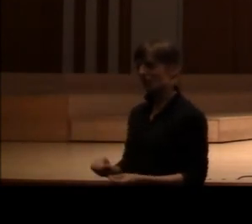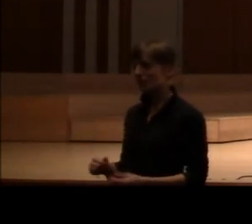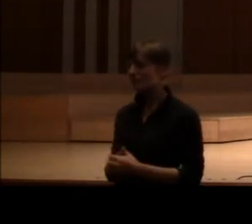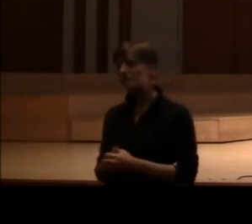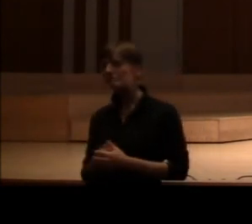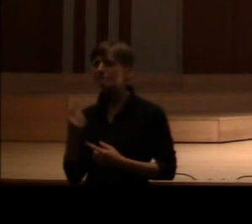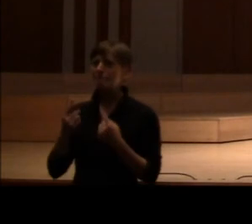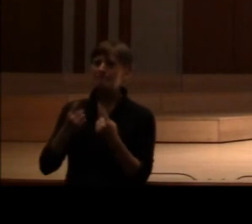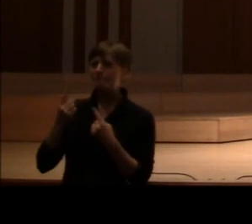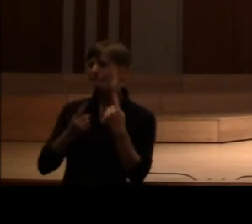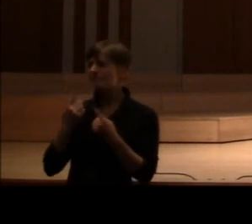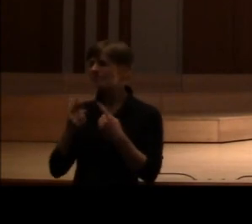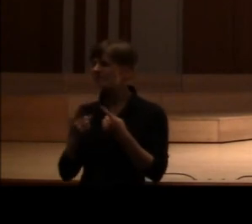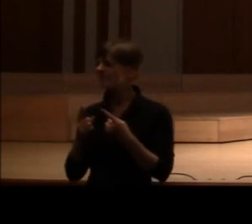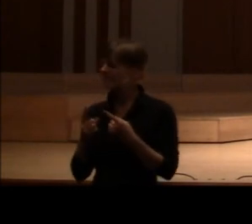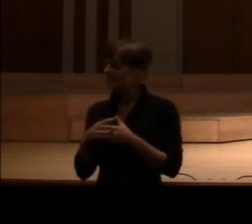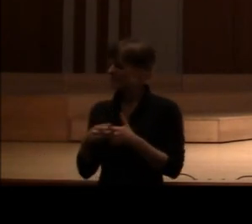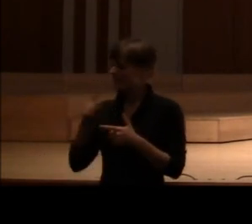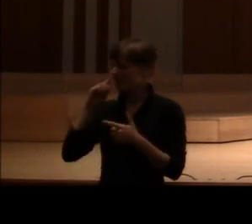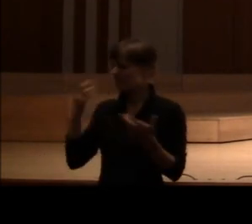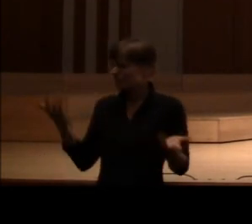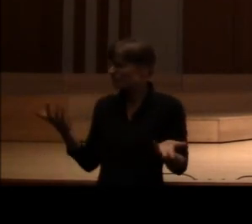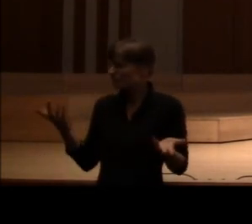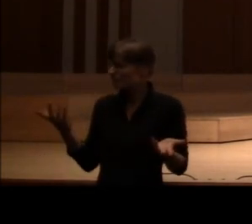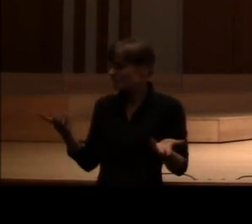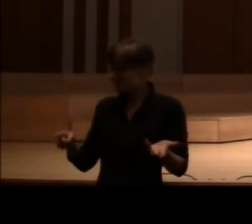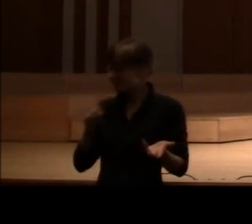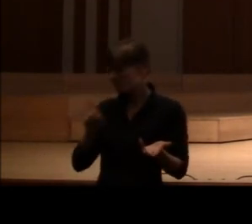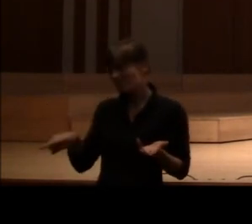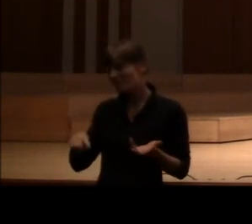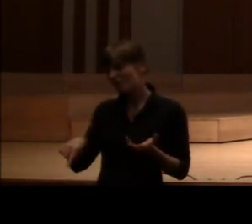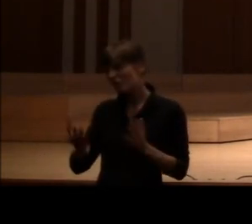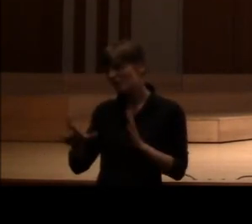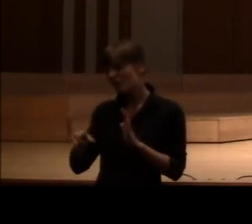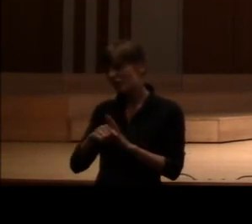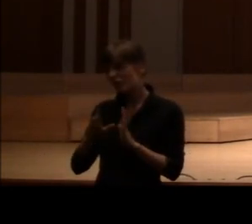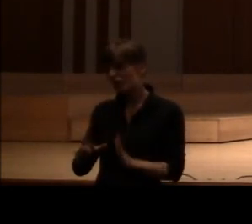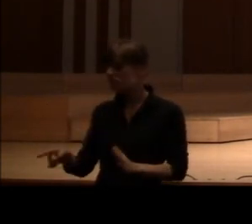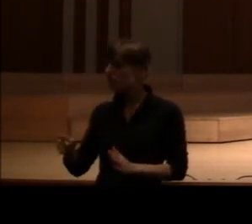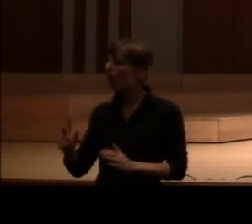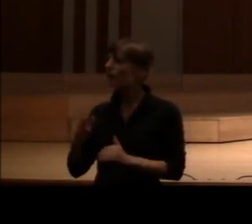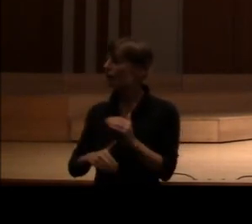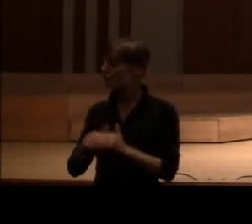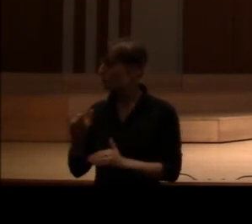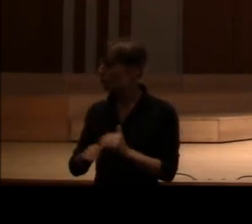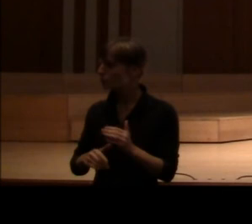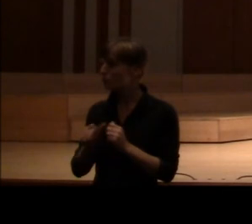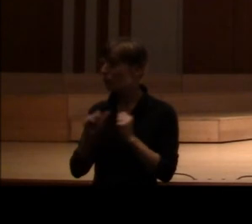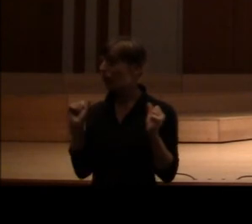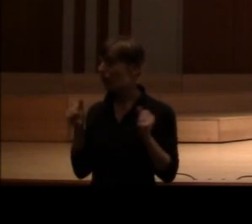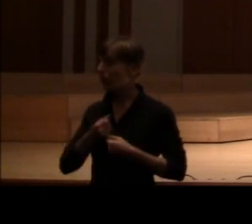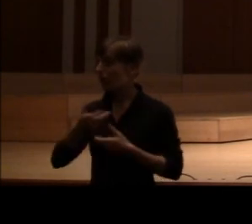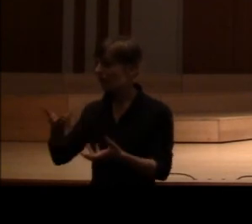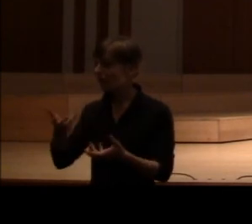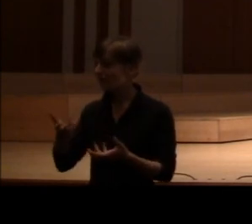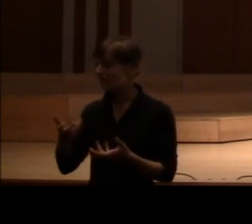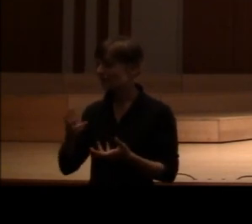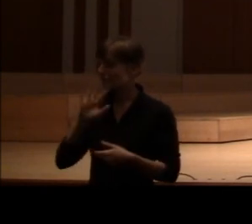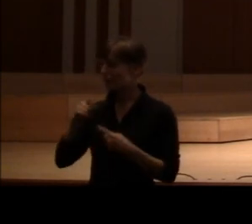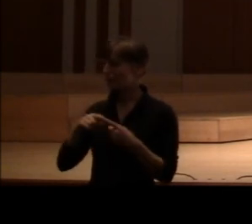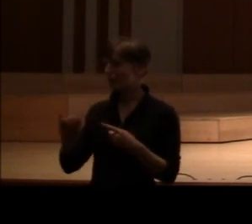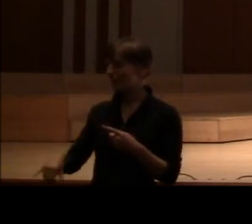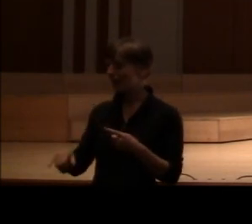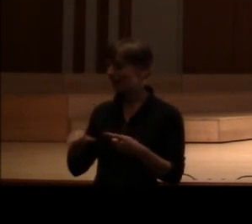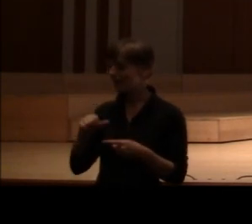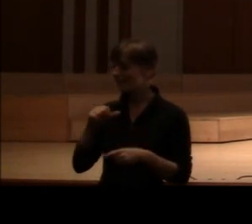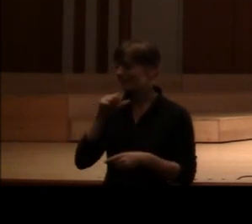But I then thought, well, you know what, the fact that these fifth graders actually are comfortable enough with speaking about this issue and not like